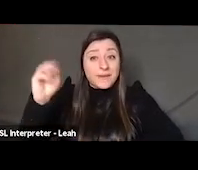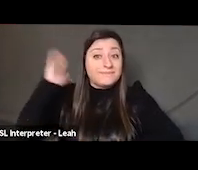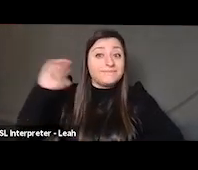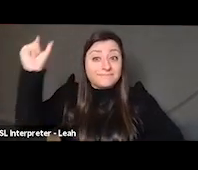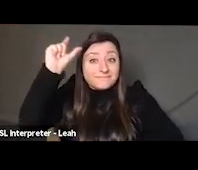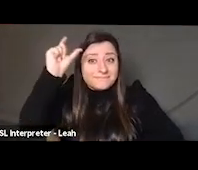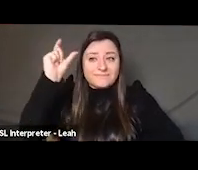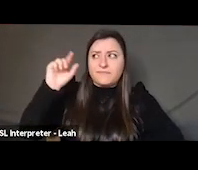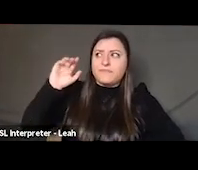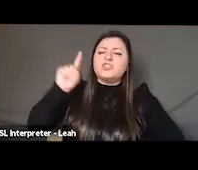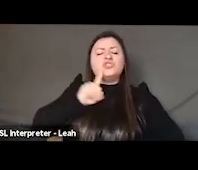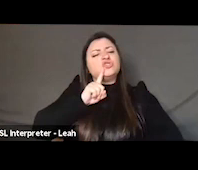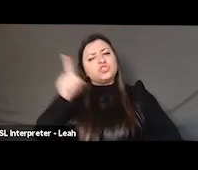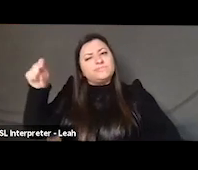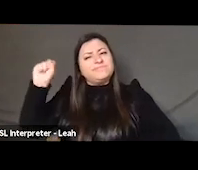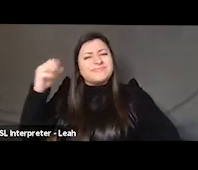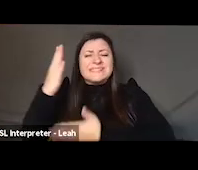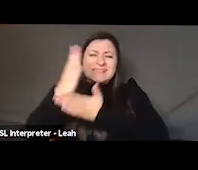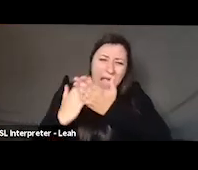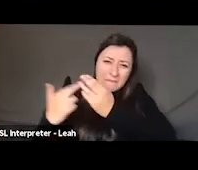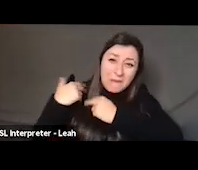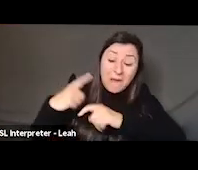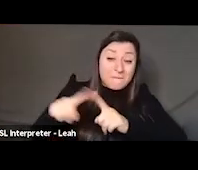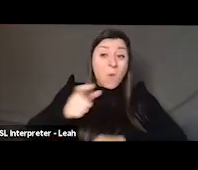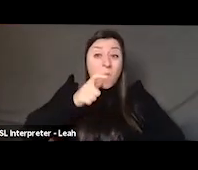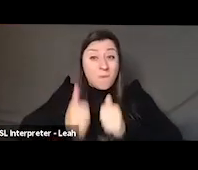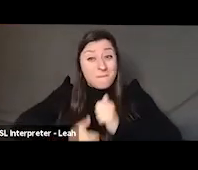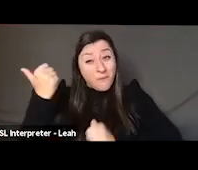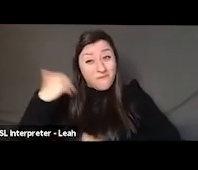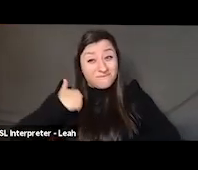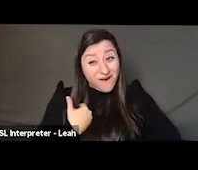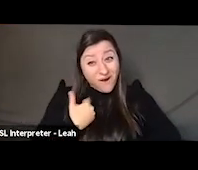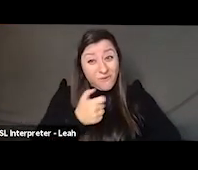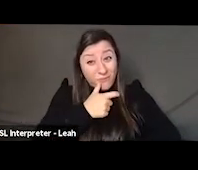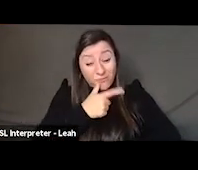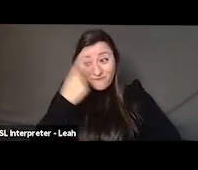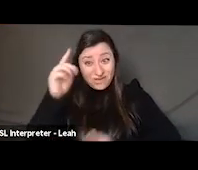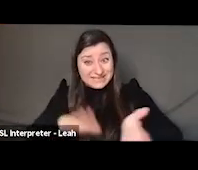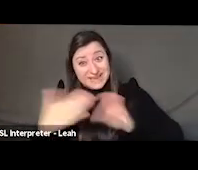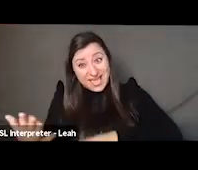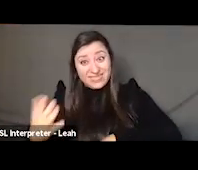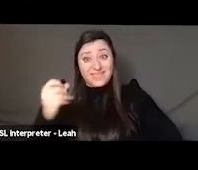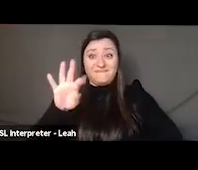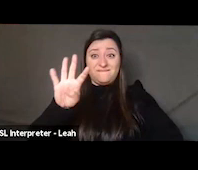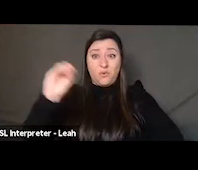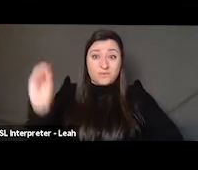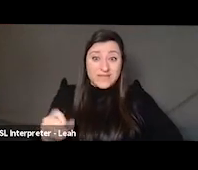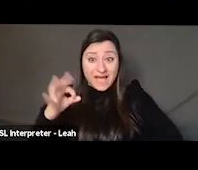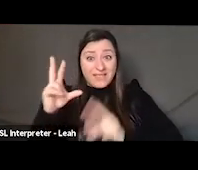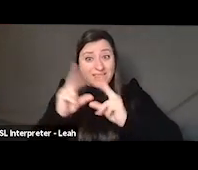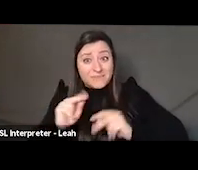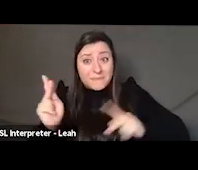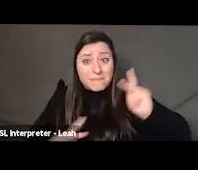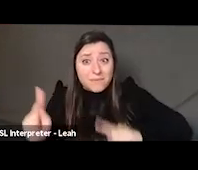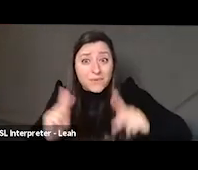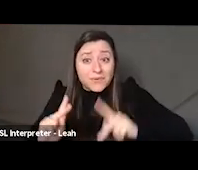of responsibility. However, the biggest share of responsibility that led to the death of 40% of the Lebanese population